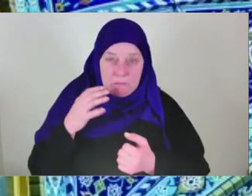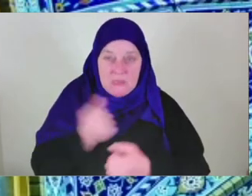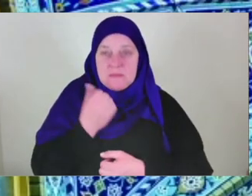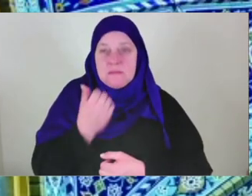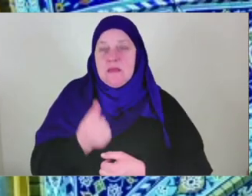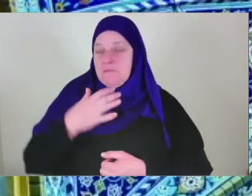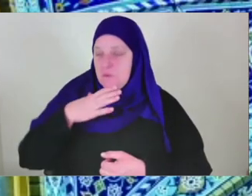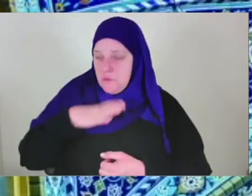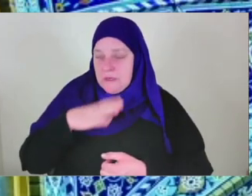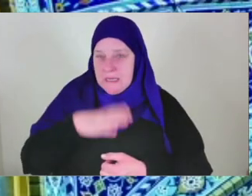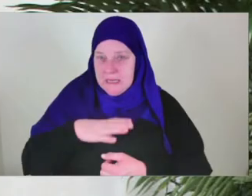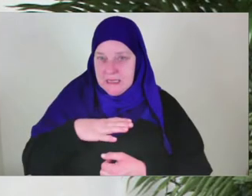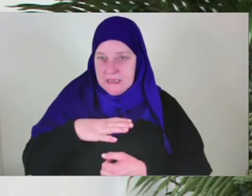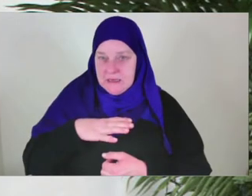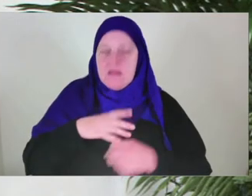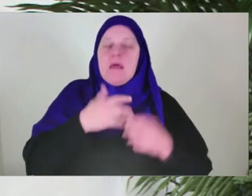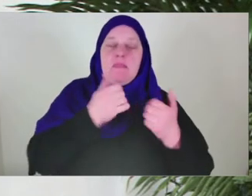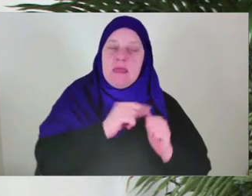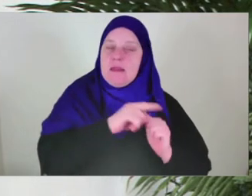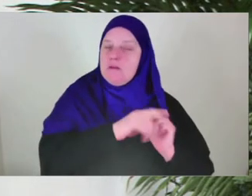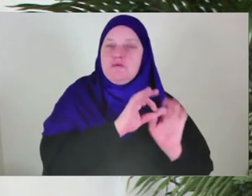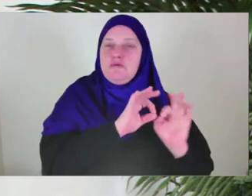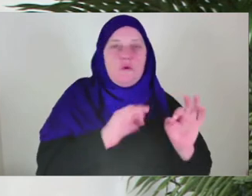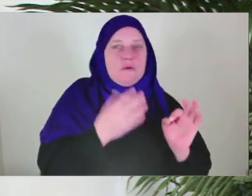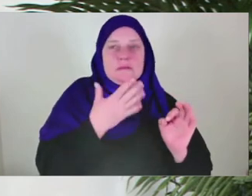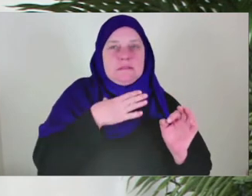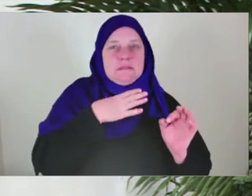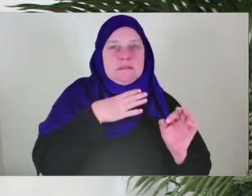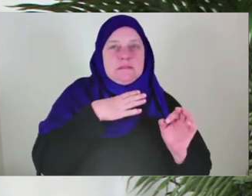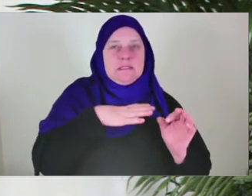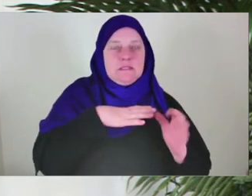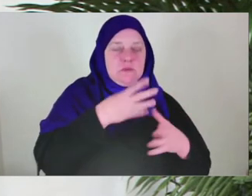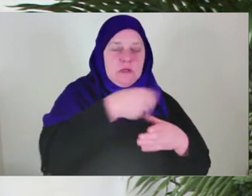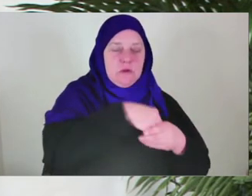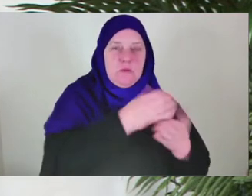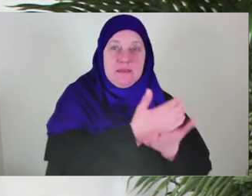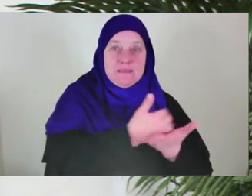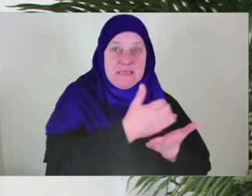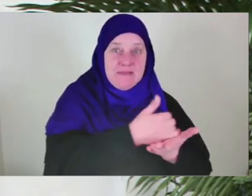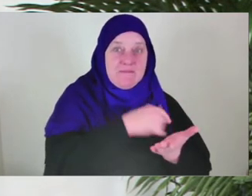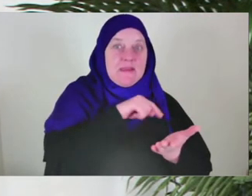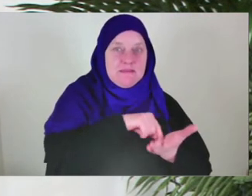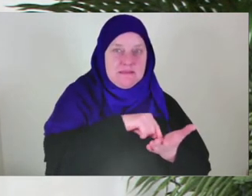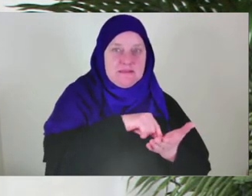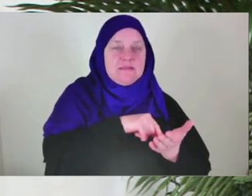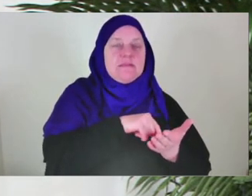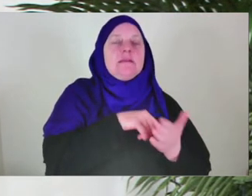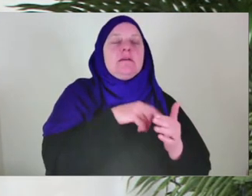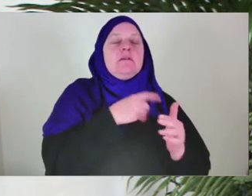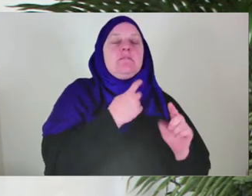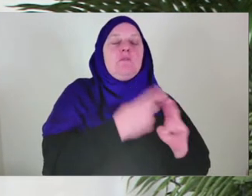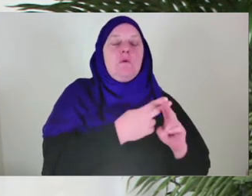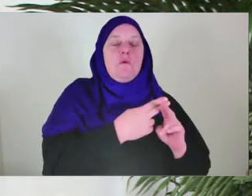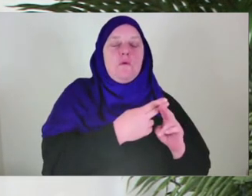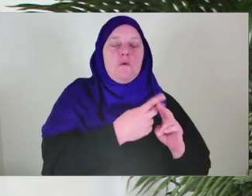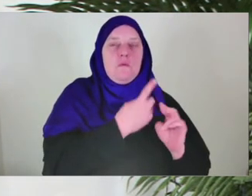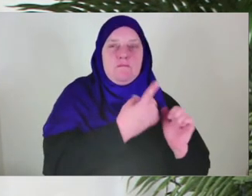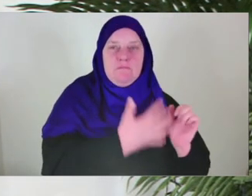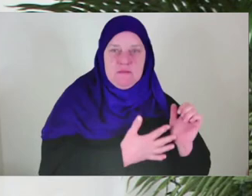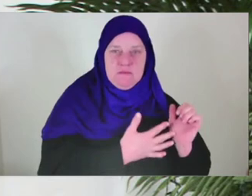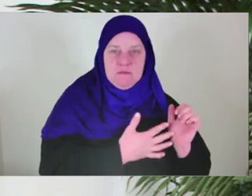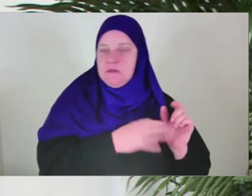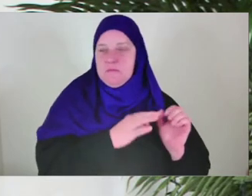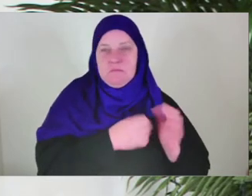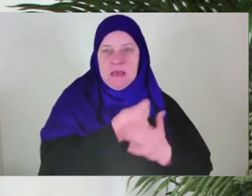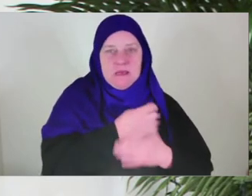expense. Okay, thank you, Sheikh. I think that summed it up. That clarified what I was about to ask next. So that's fine. But